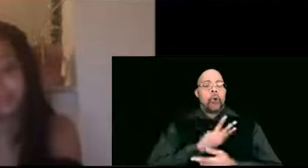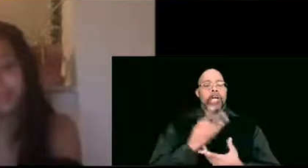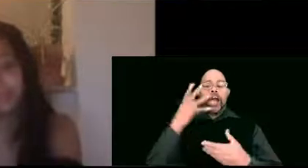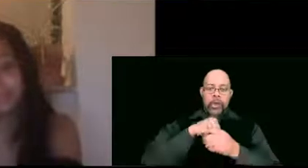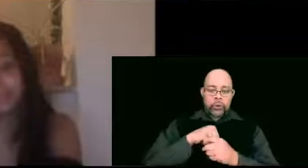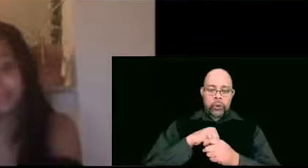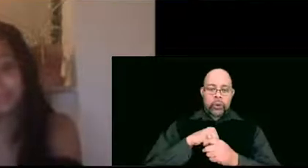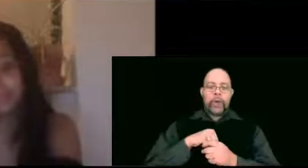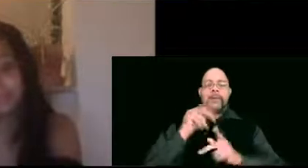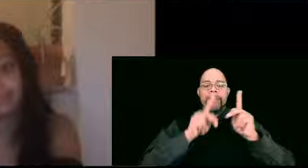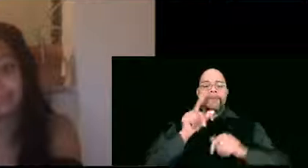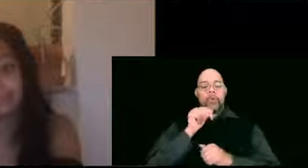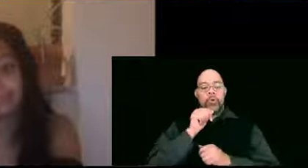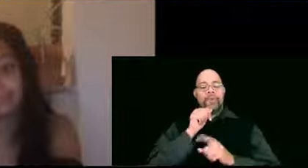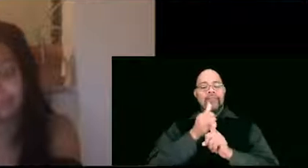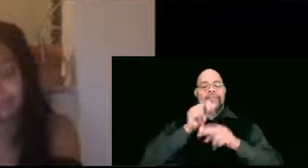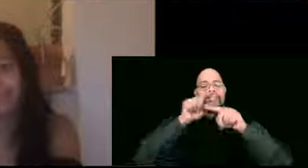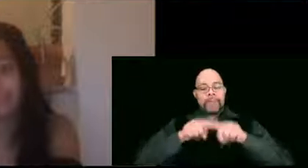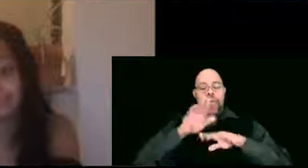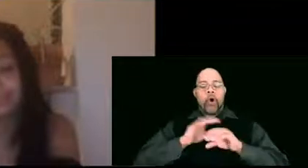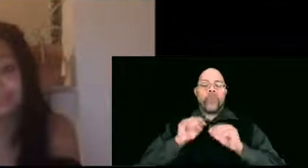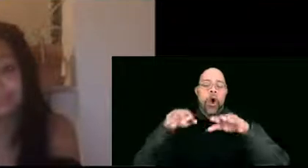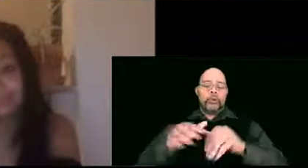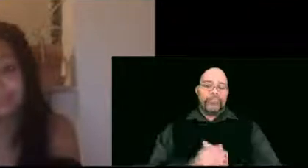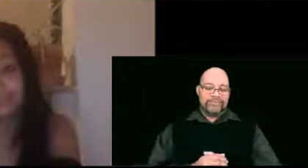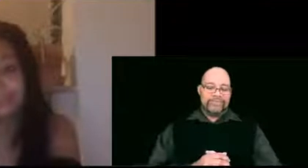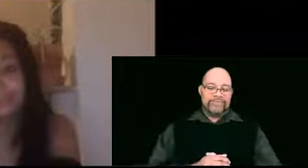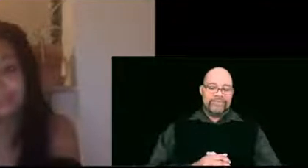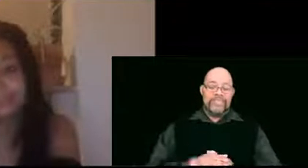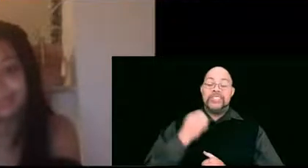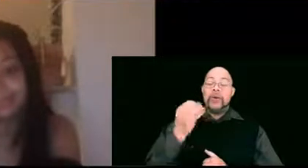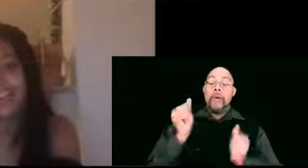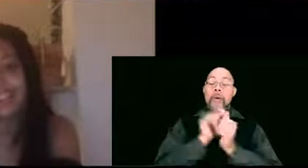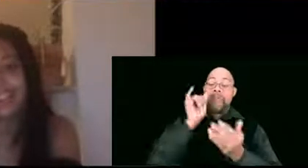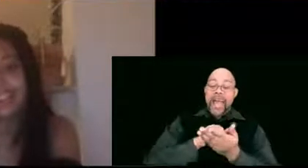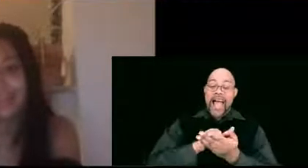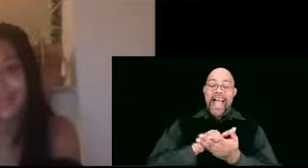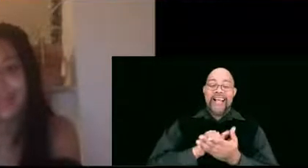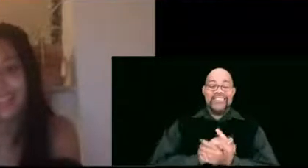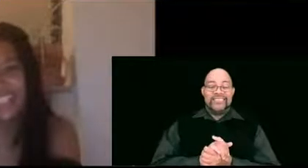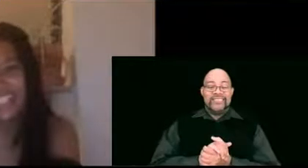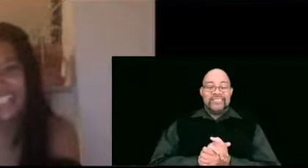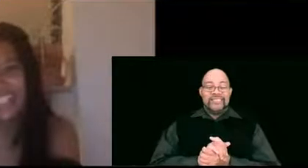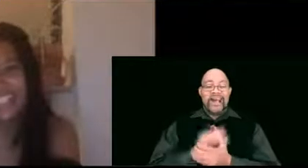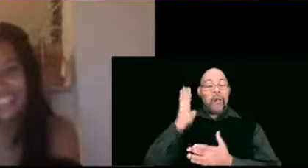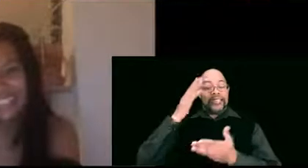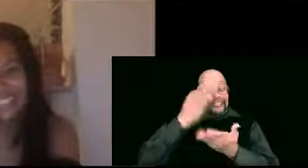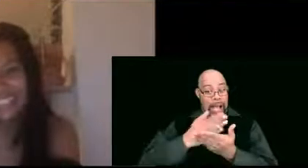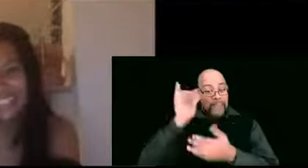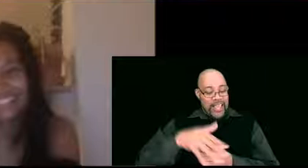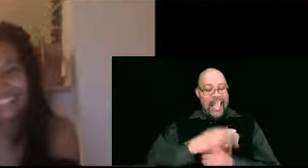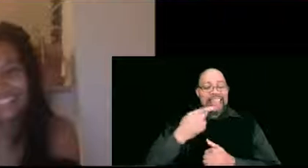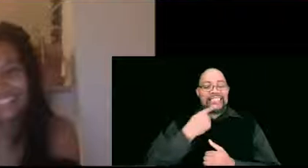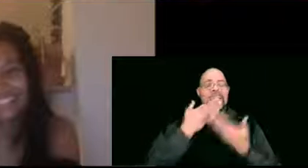making sure that we include the people who depend on the ocean. So with that, I